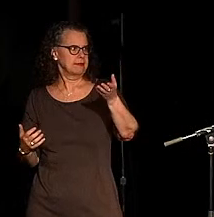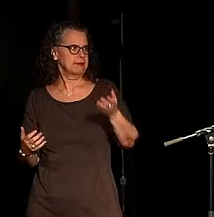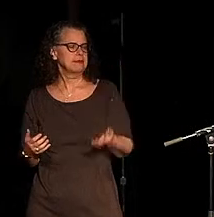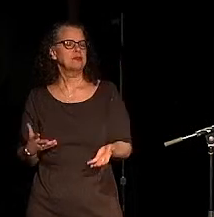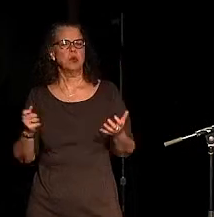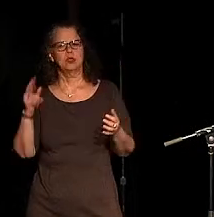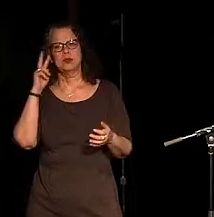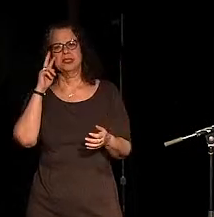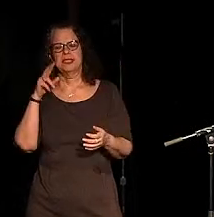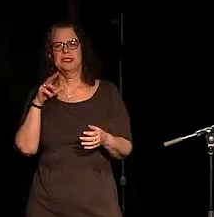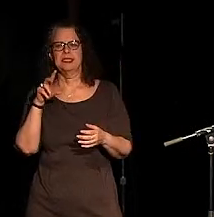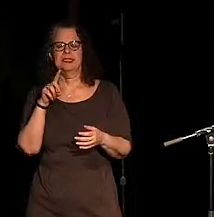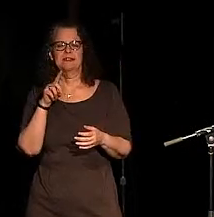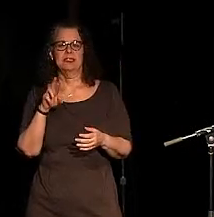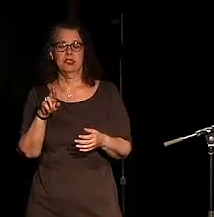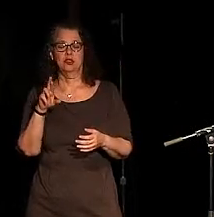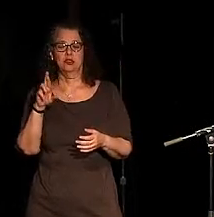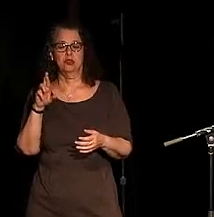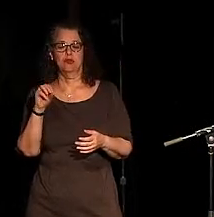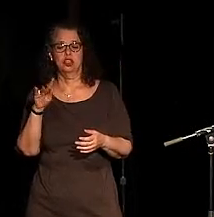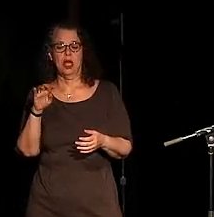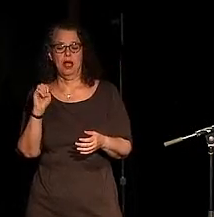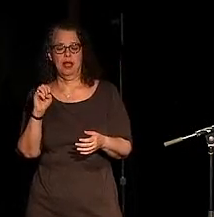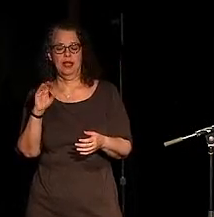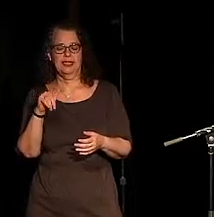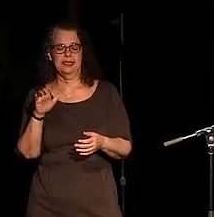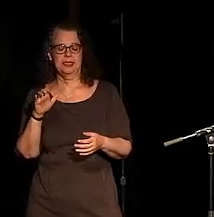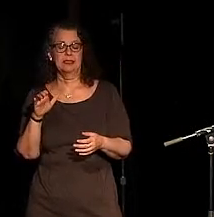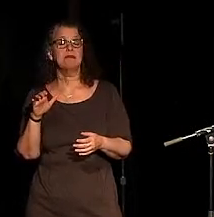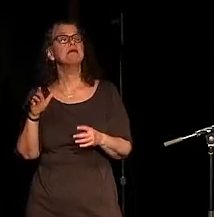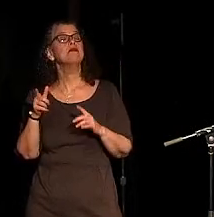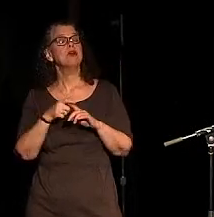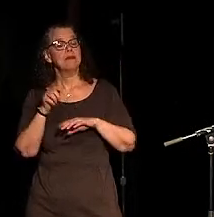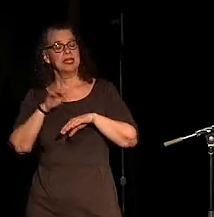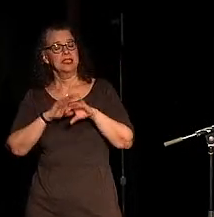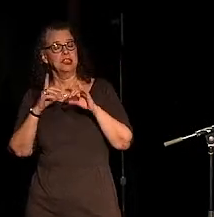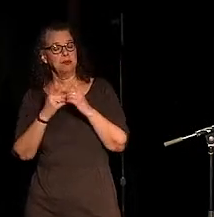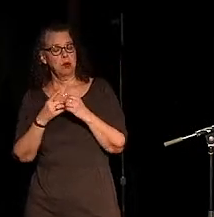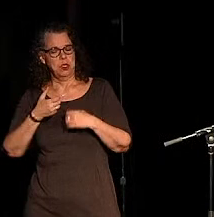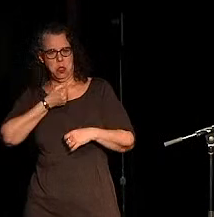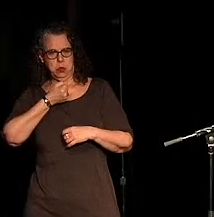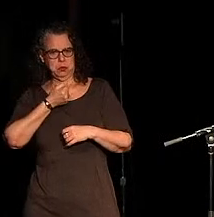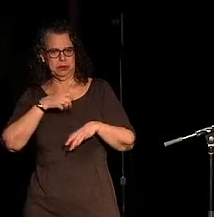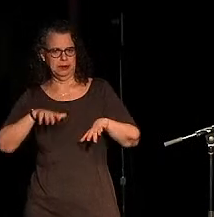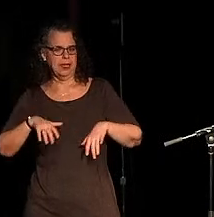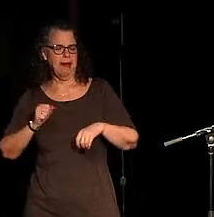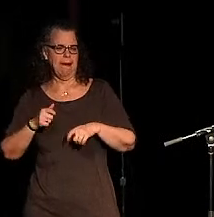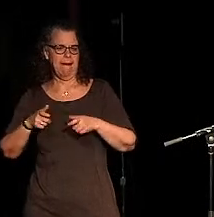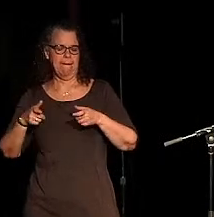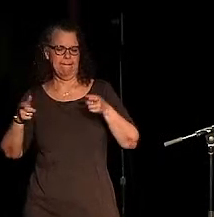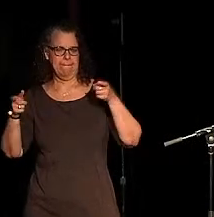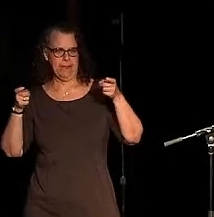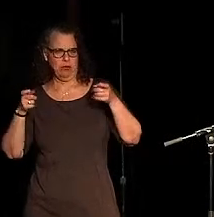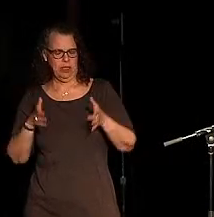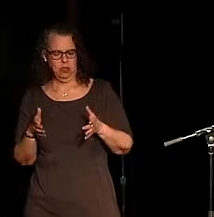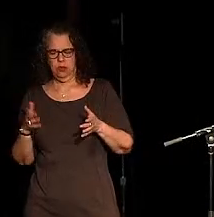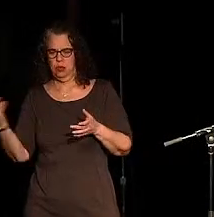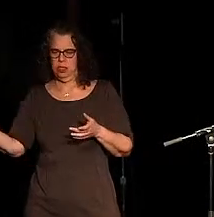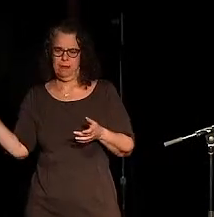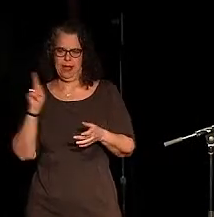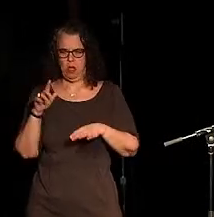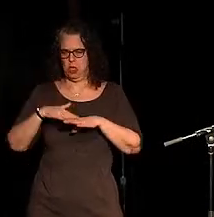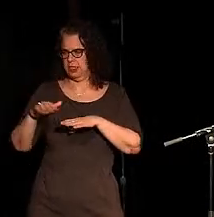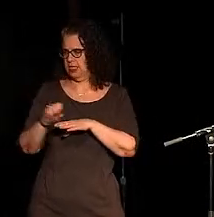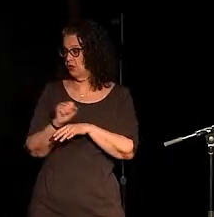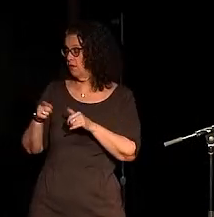to see if Dr. Rochelle Isaac from the English department, our host and moderator, will come back on stage. And I guess, Rochelle, the first thing I have to ask you is,